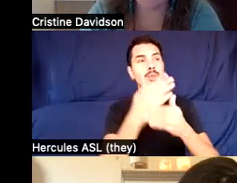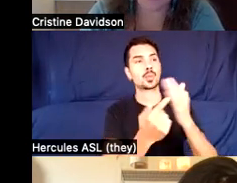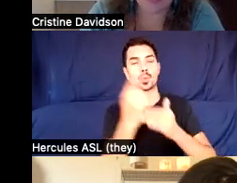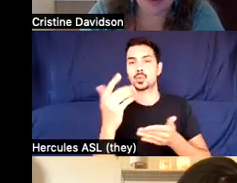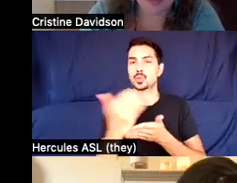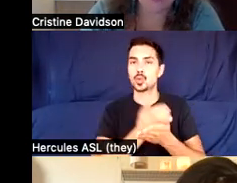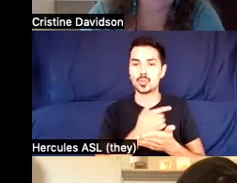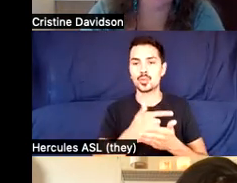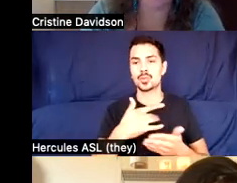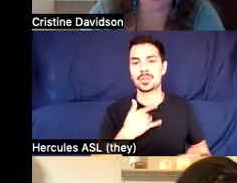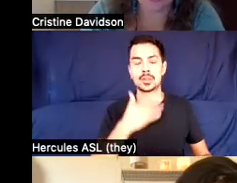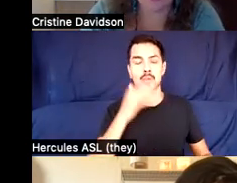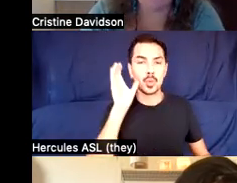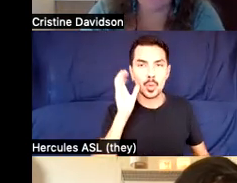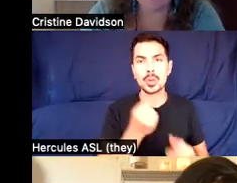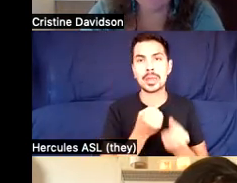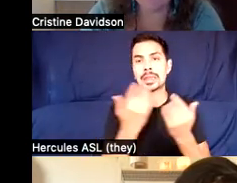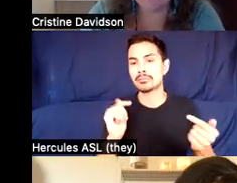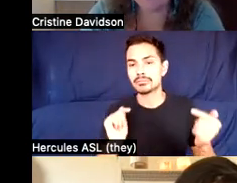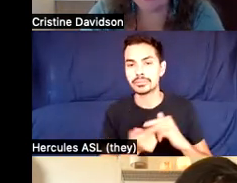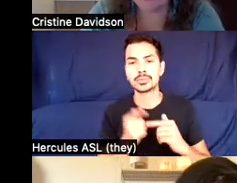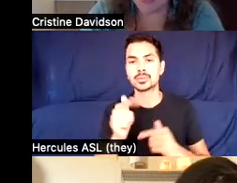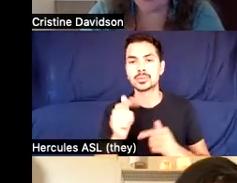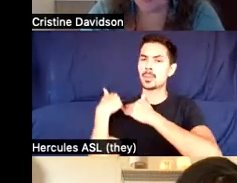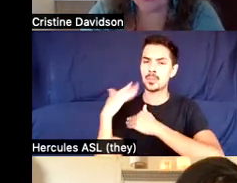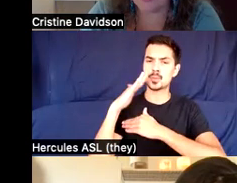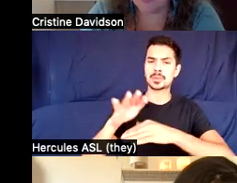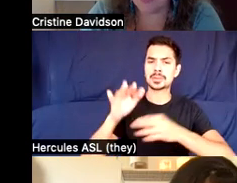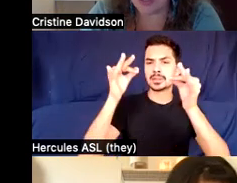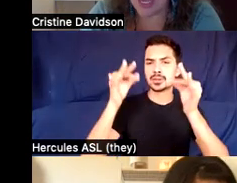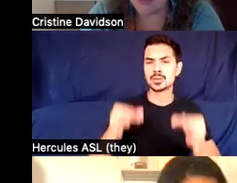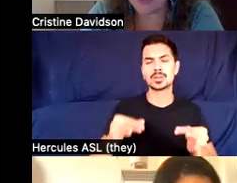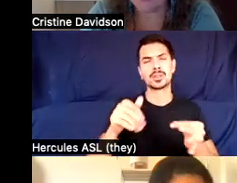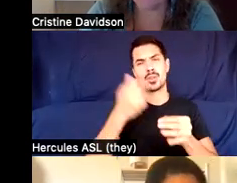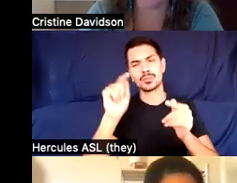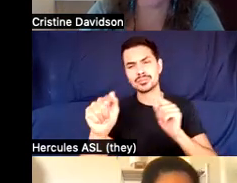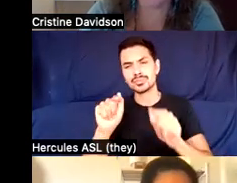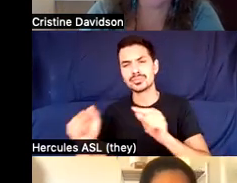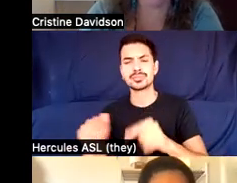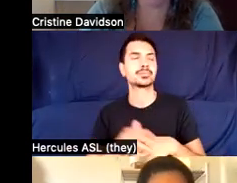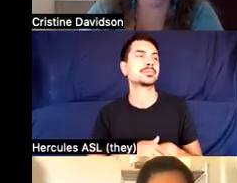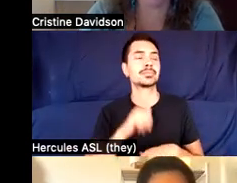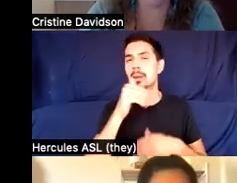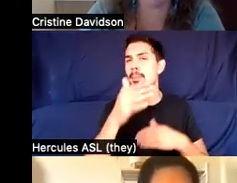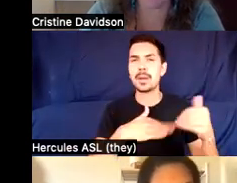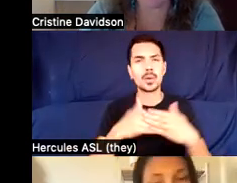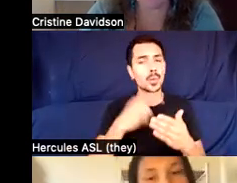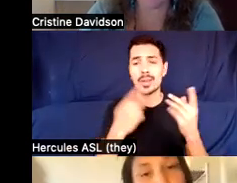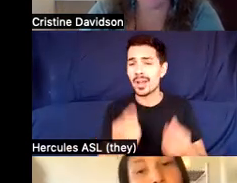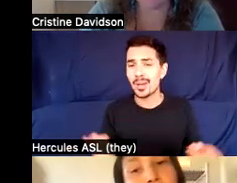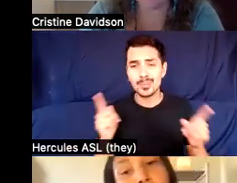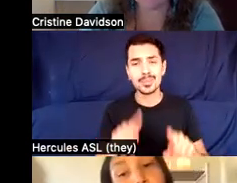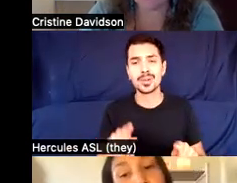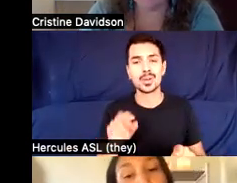You're not responsible for the decisions, choices of others. It doesn't matter what or where it happened. You did not deserve the abuse or violence